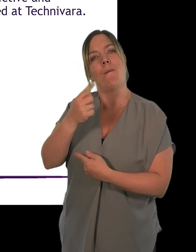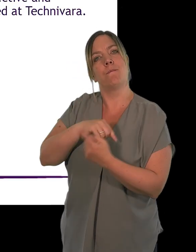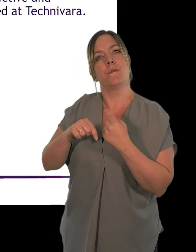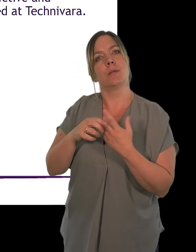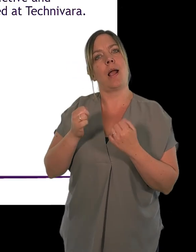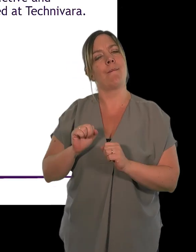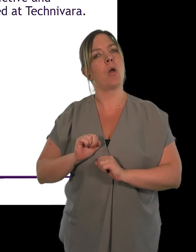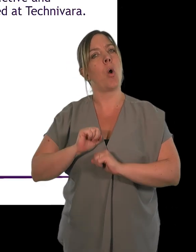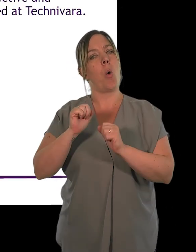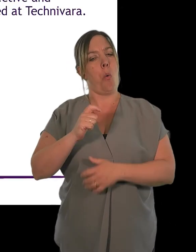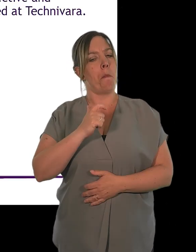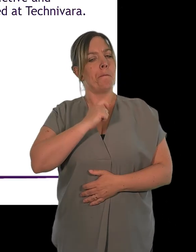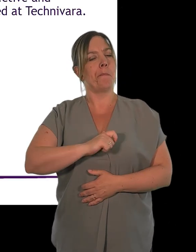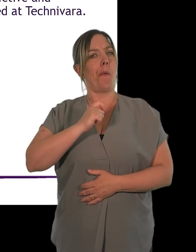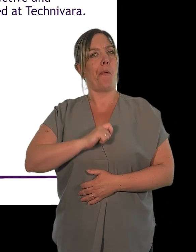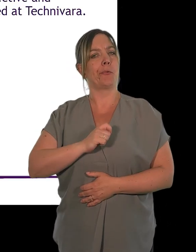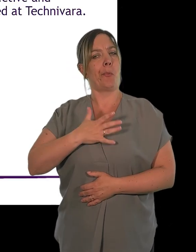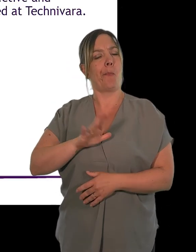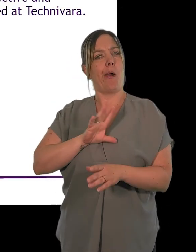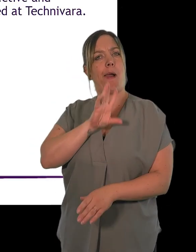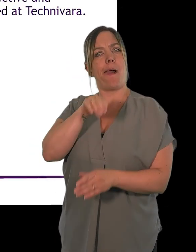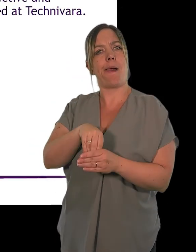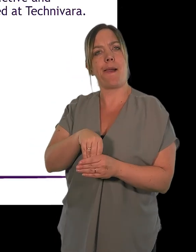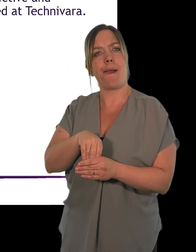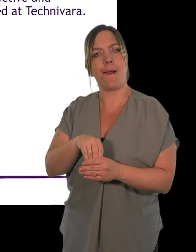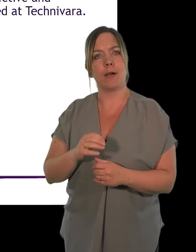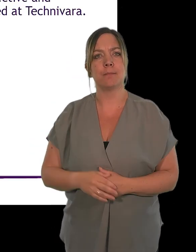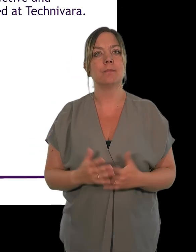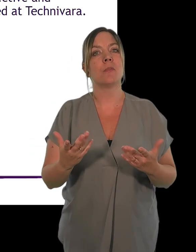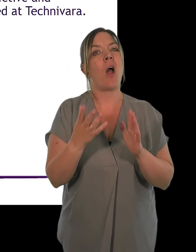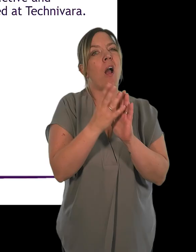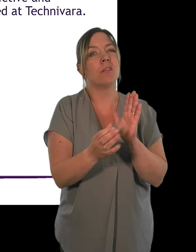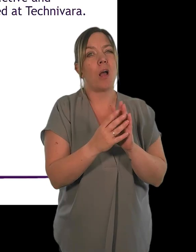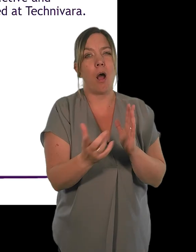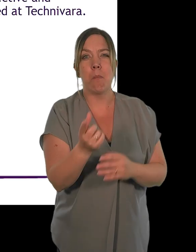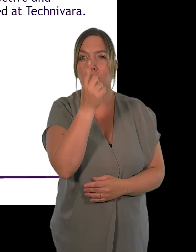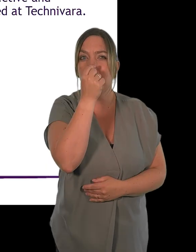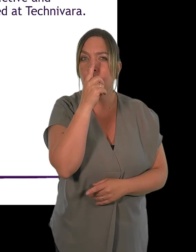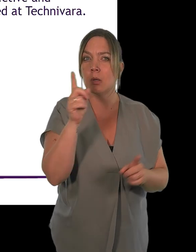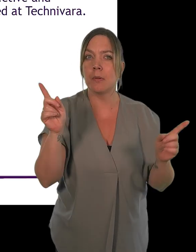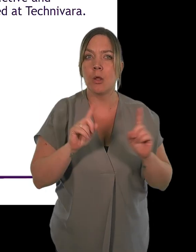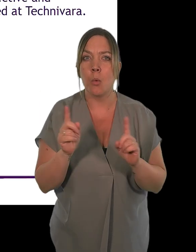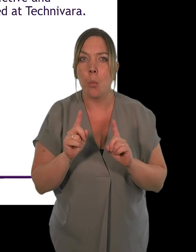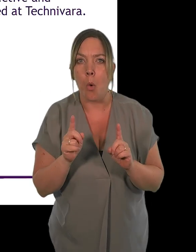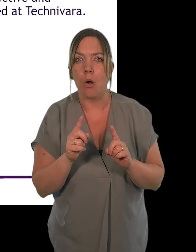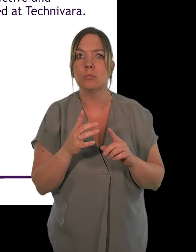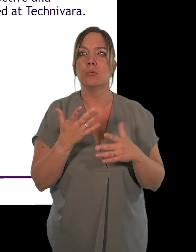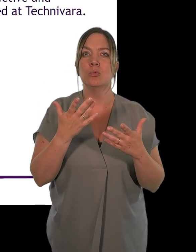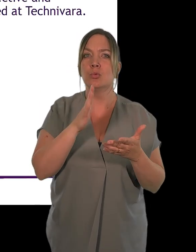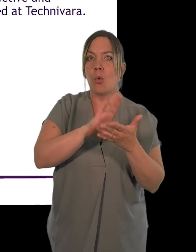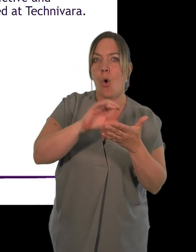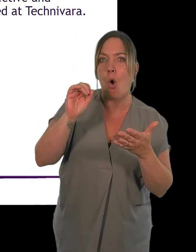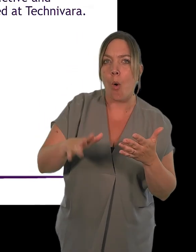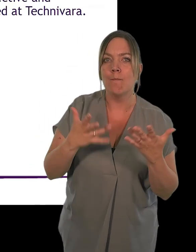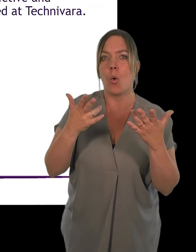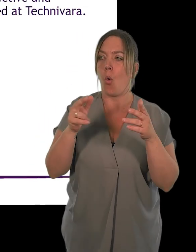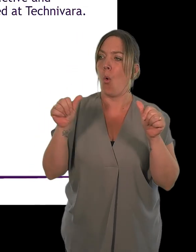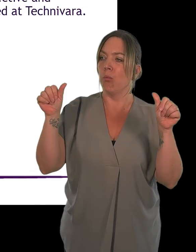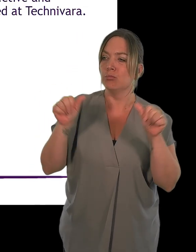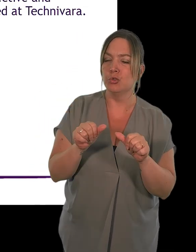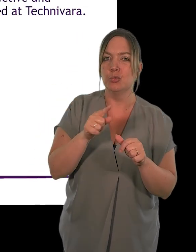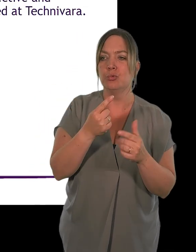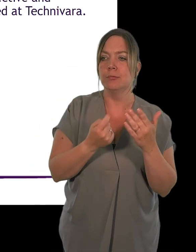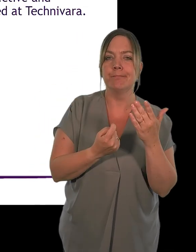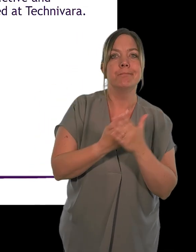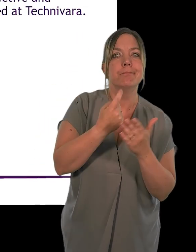agendas. So examples that you might draw on to actually eliminate or minimize